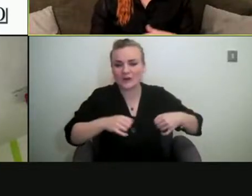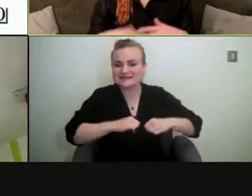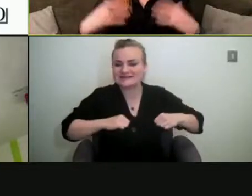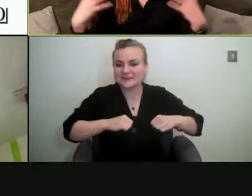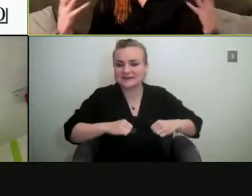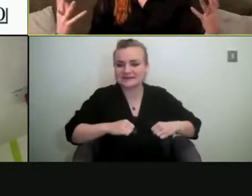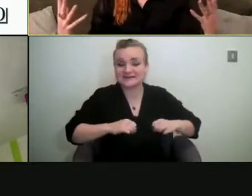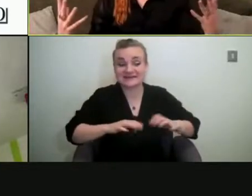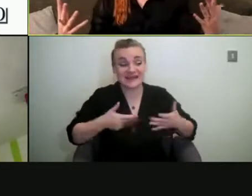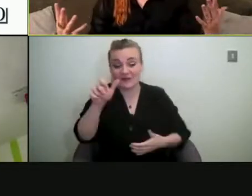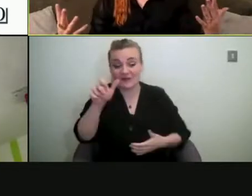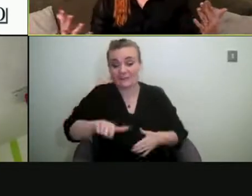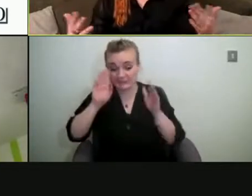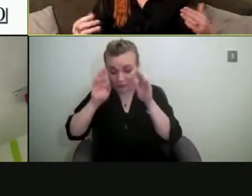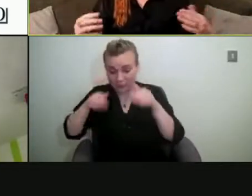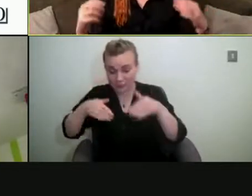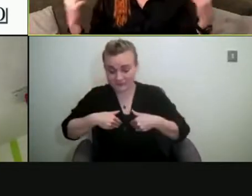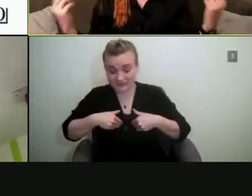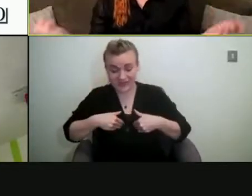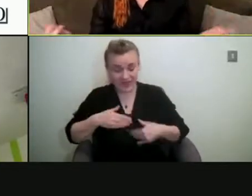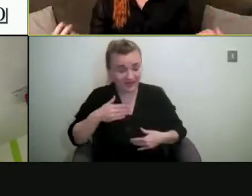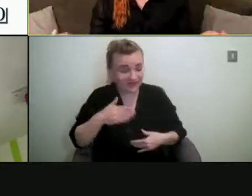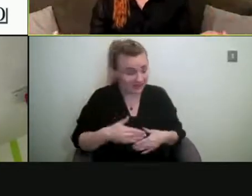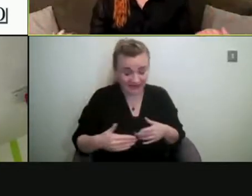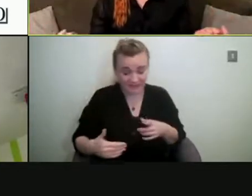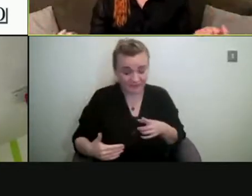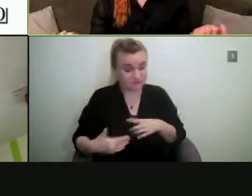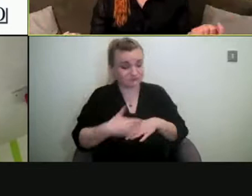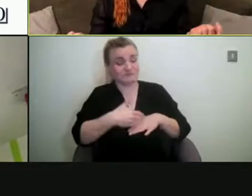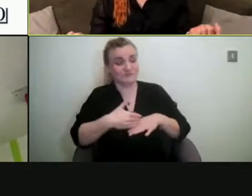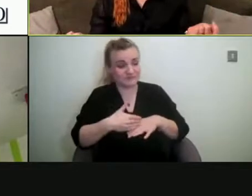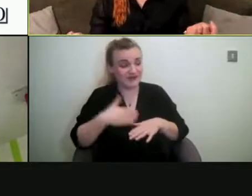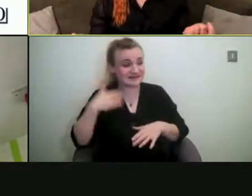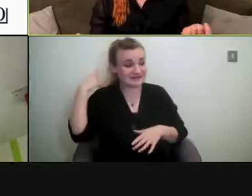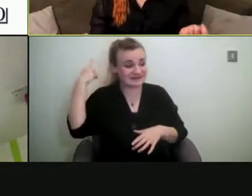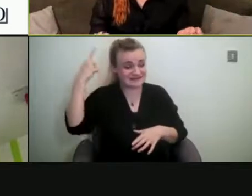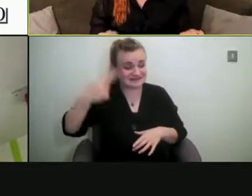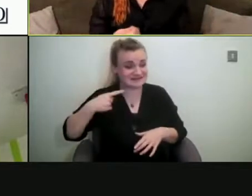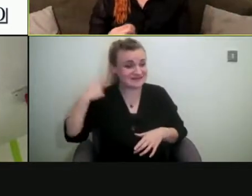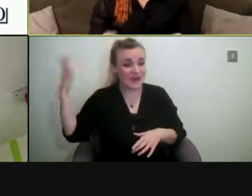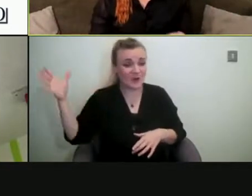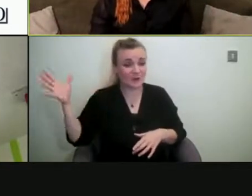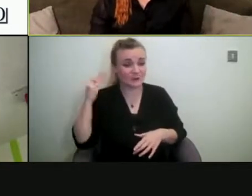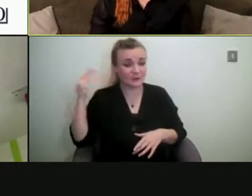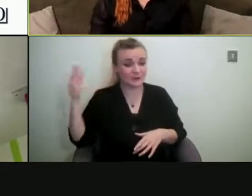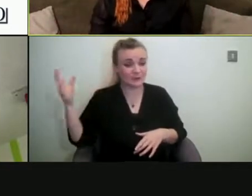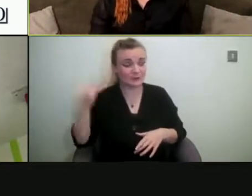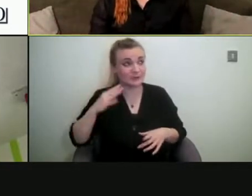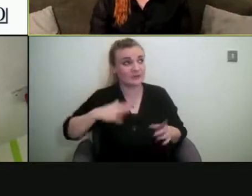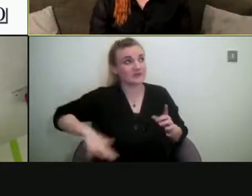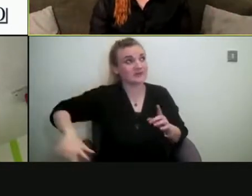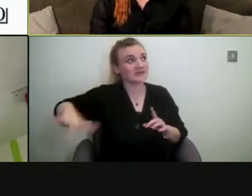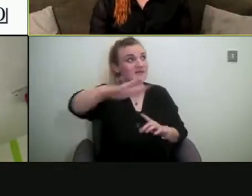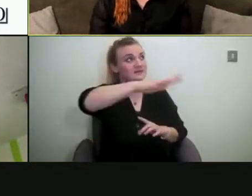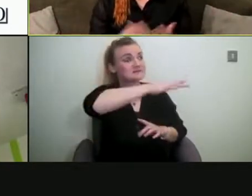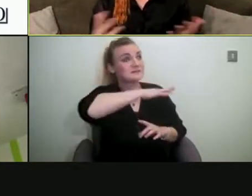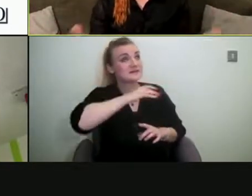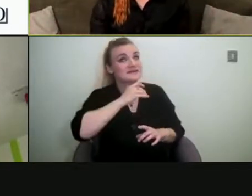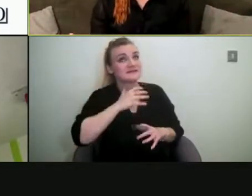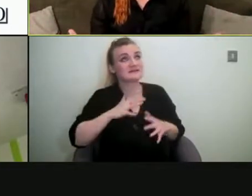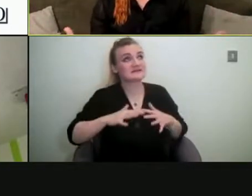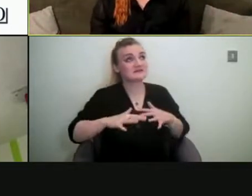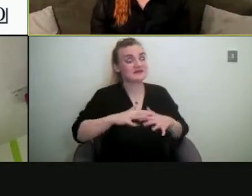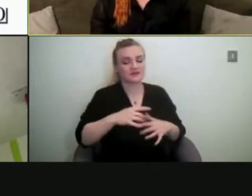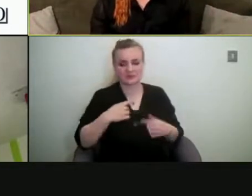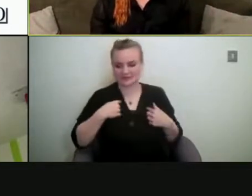with autism, it massively affects the sound quality in a space. So am I accommodating the way that the